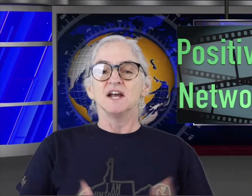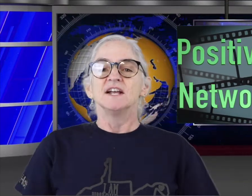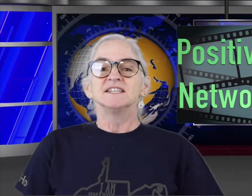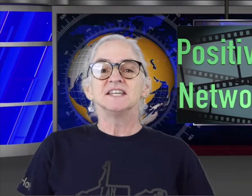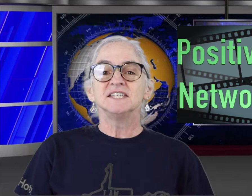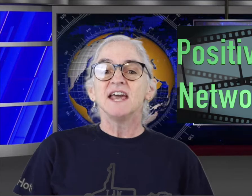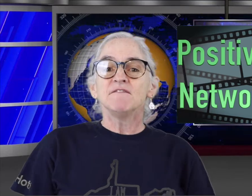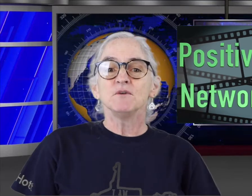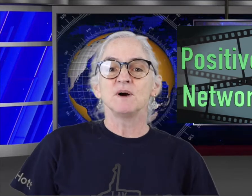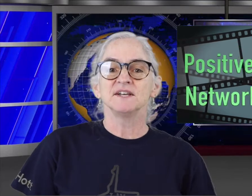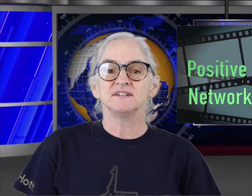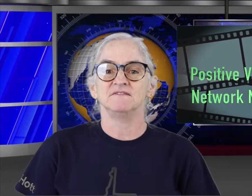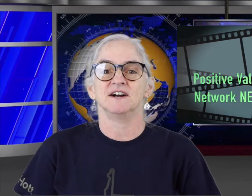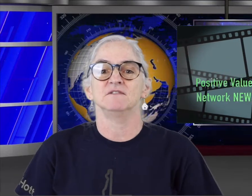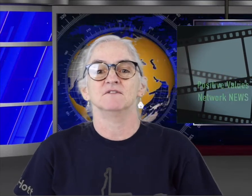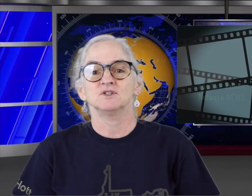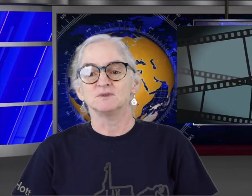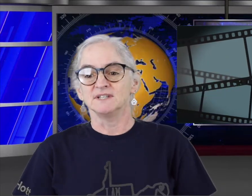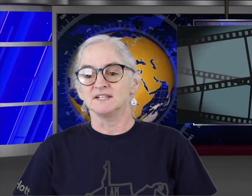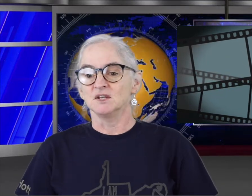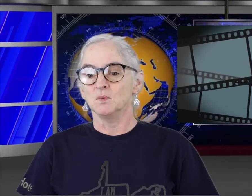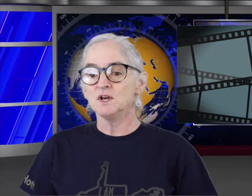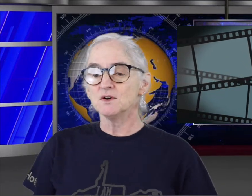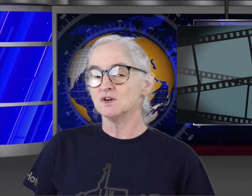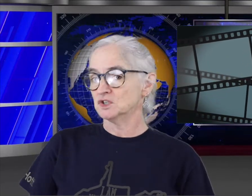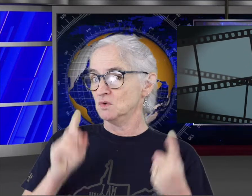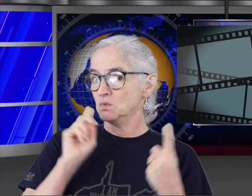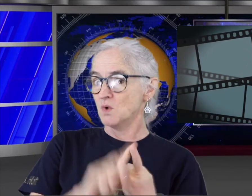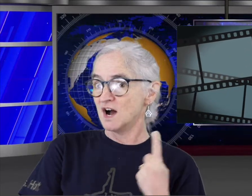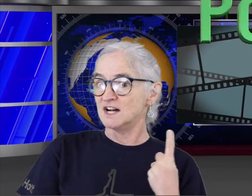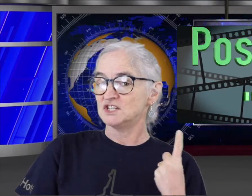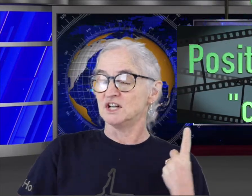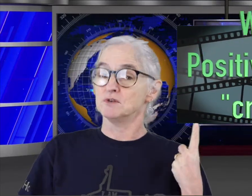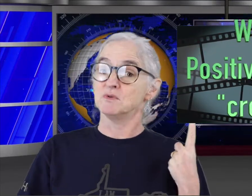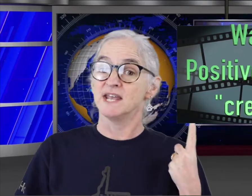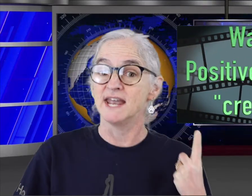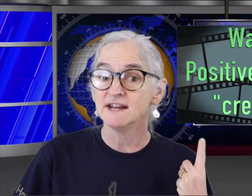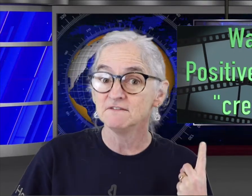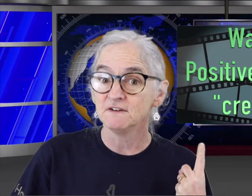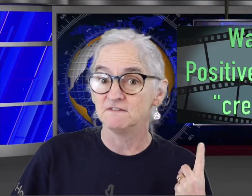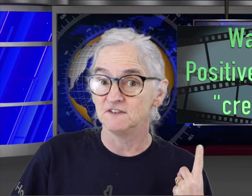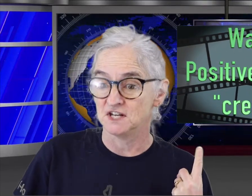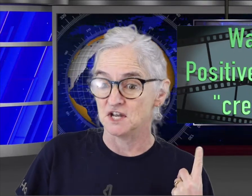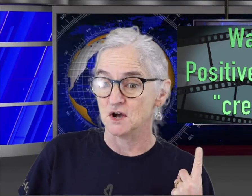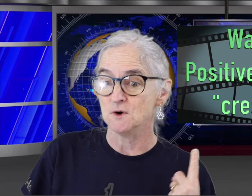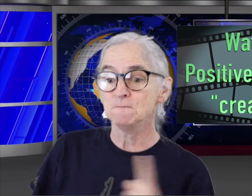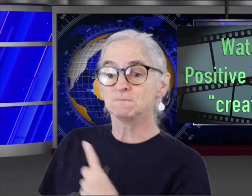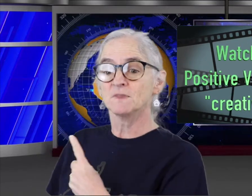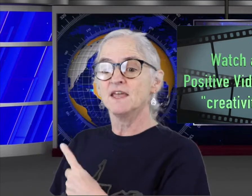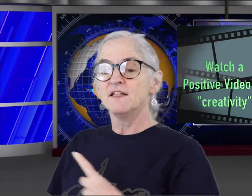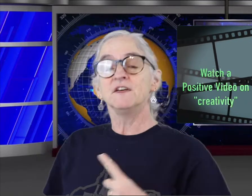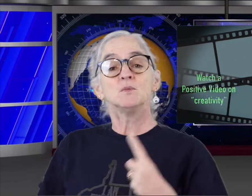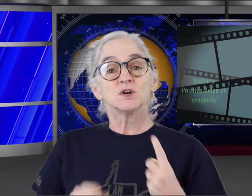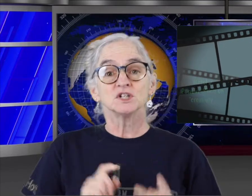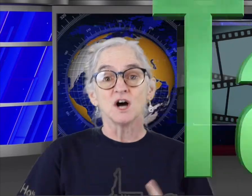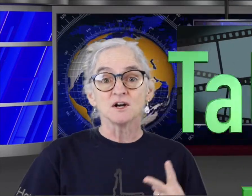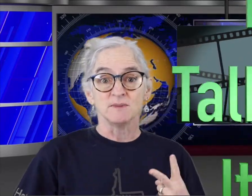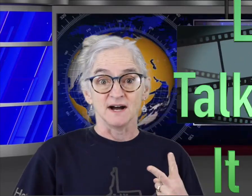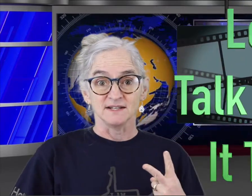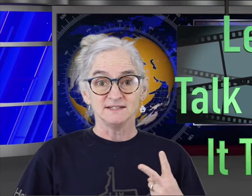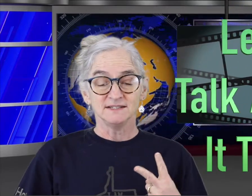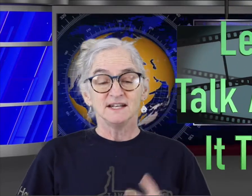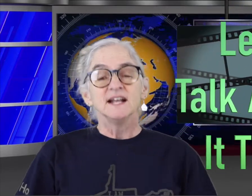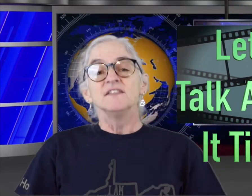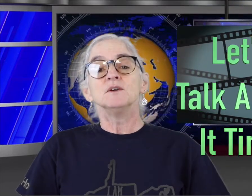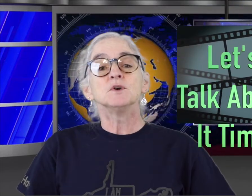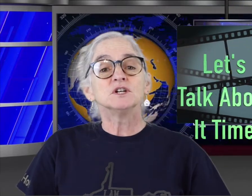News. Today for Positive Value Virtual Lesson, we are going to watch a creative video. Then we're going to talk